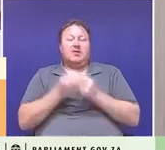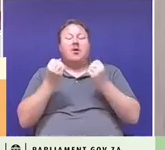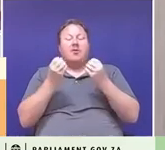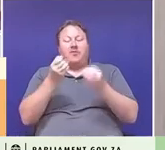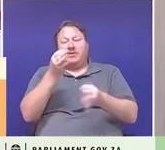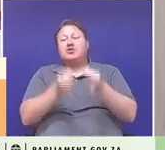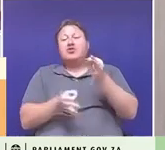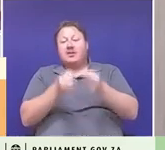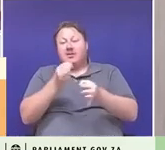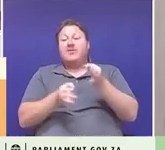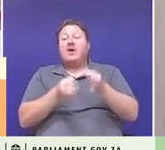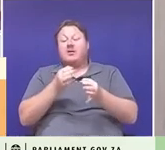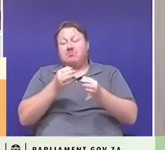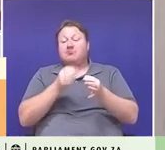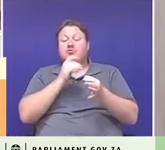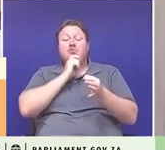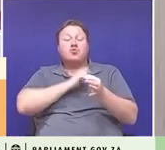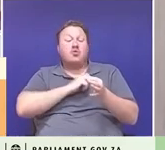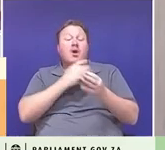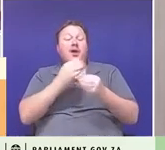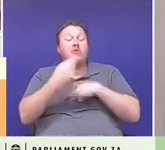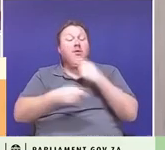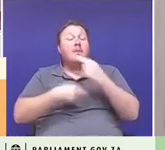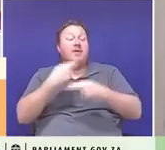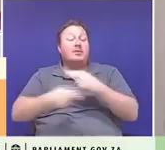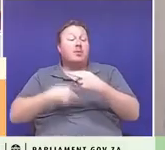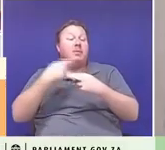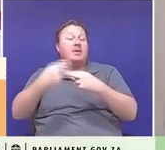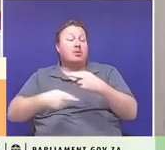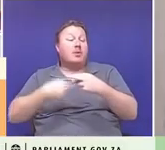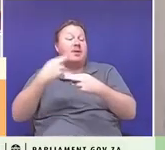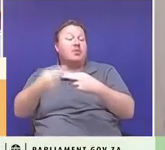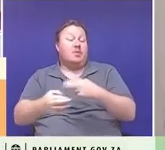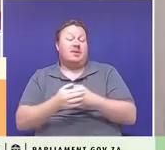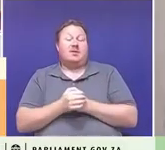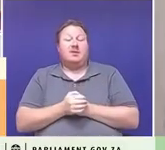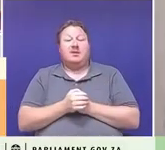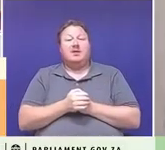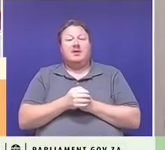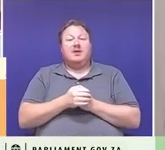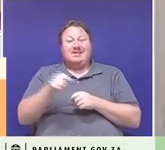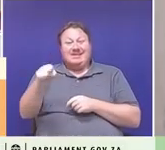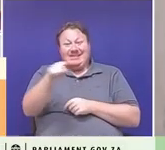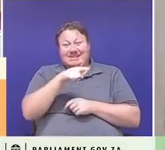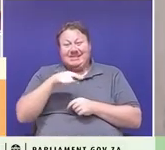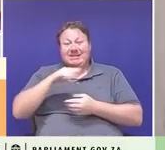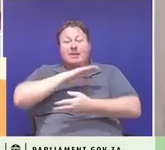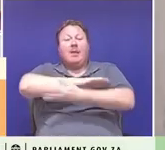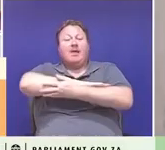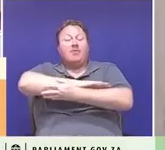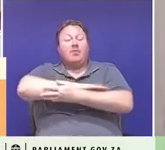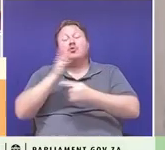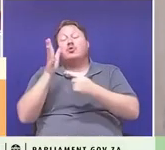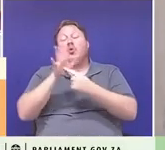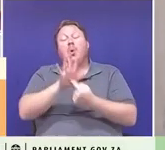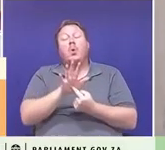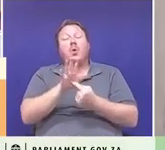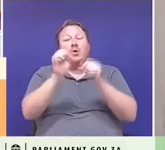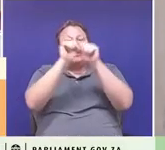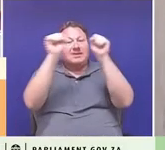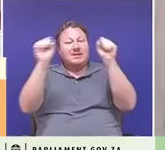justified and repeated. This is a platform that reflects systemic governance failures that